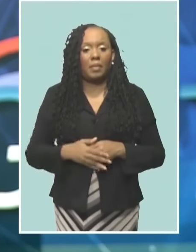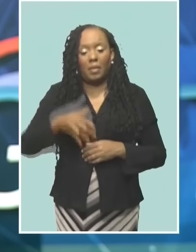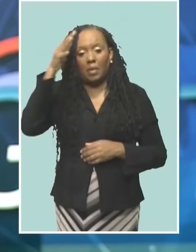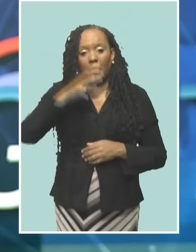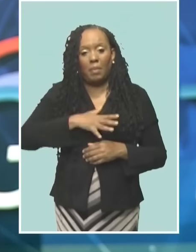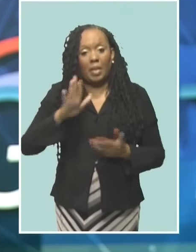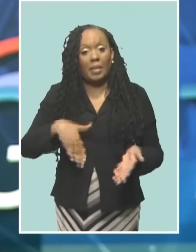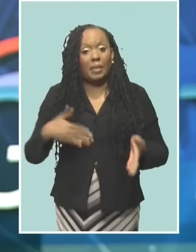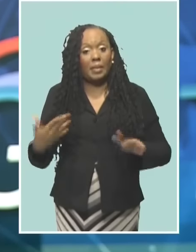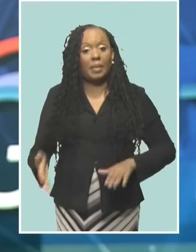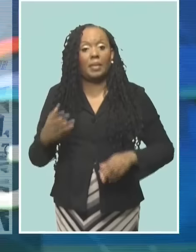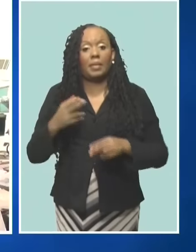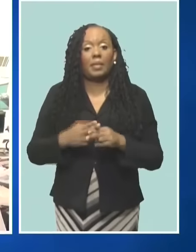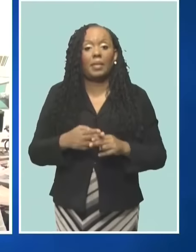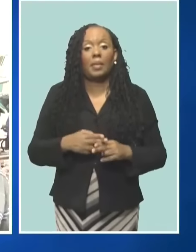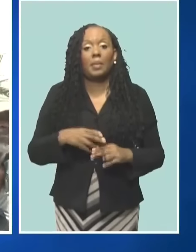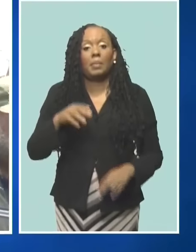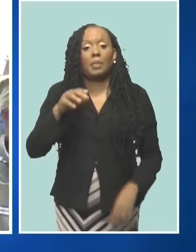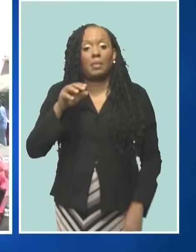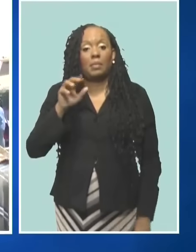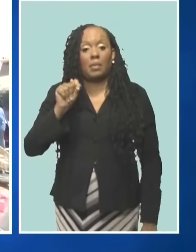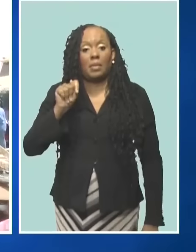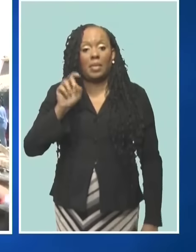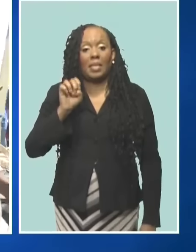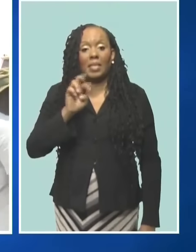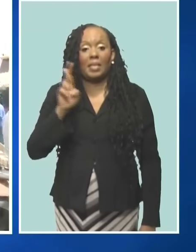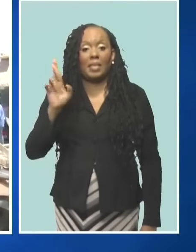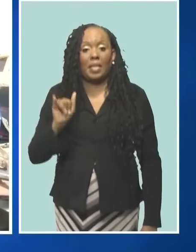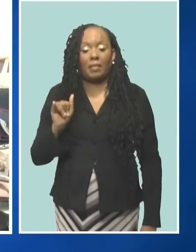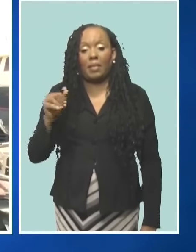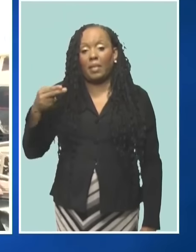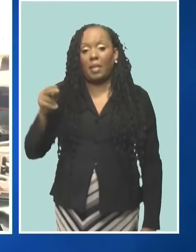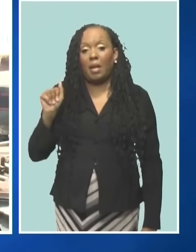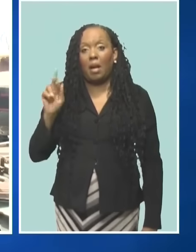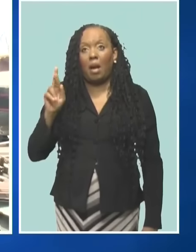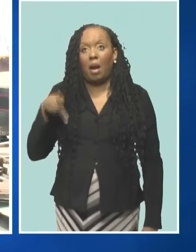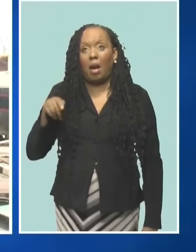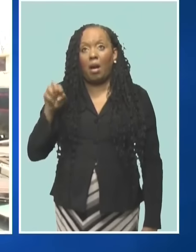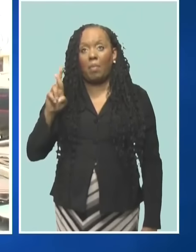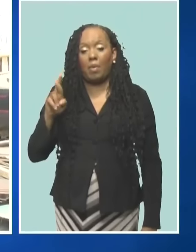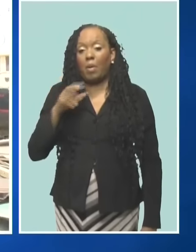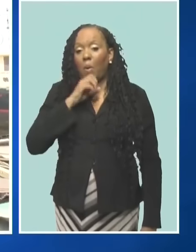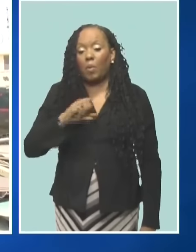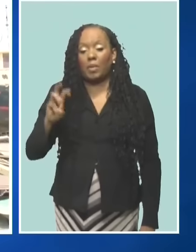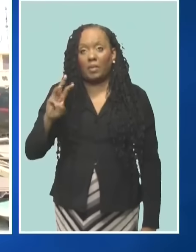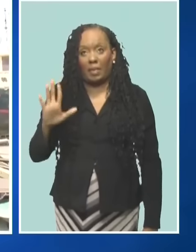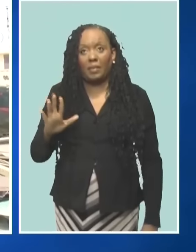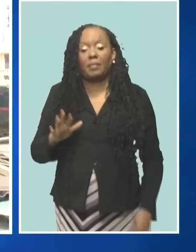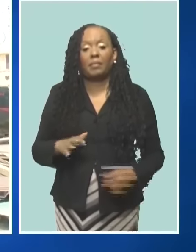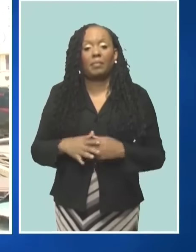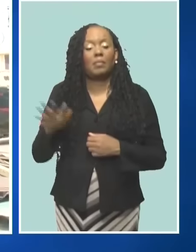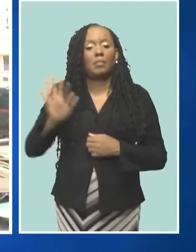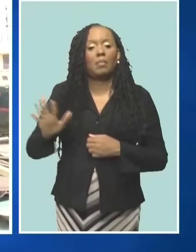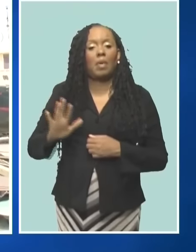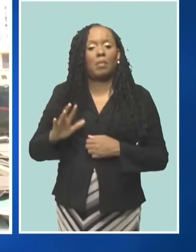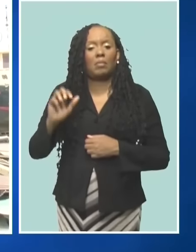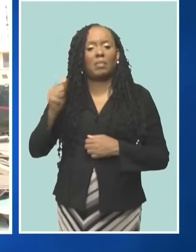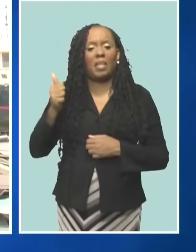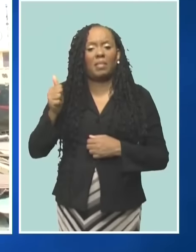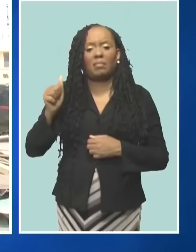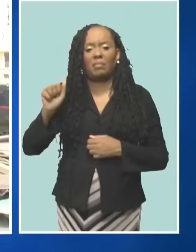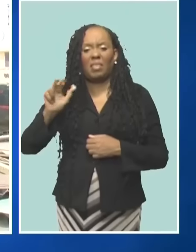is 65-year-old Terry Tyrone Harper of Apple Grove, Blackrock, St. Michael. Reports indicate at about 10:35